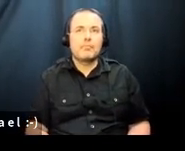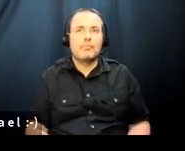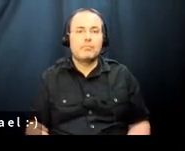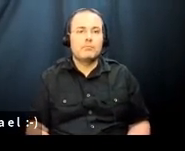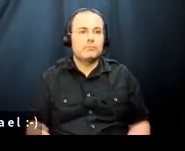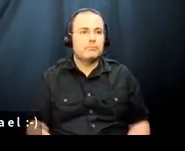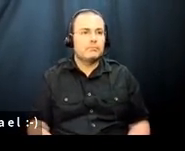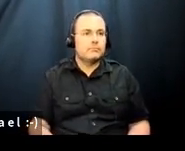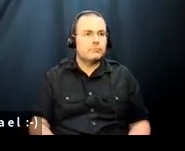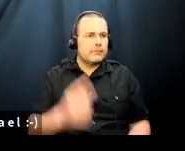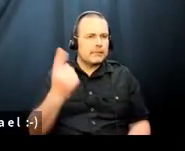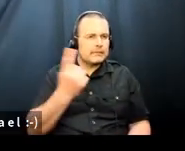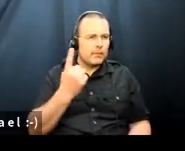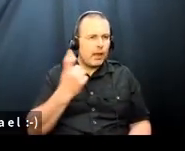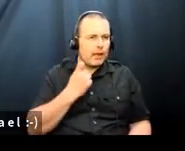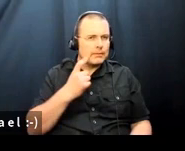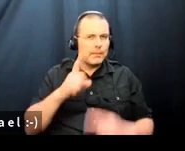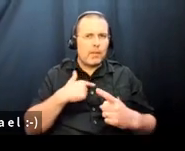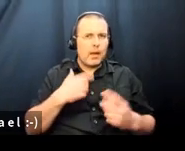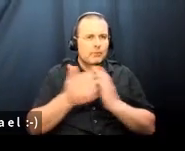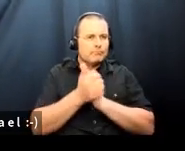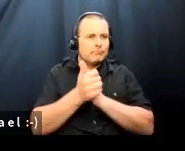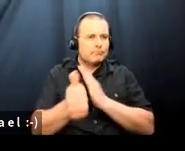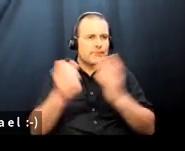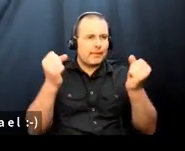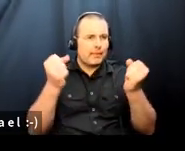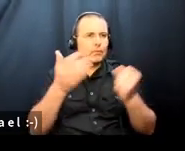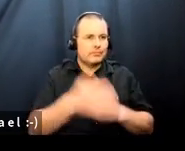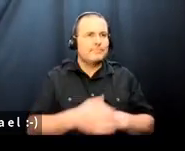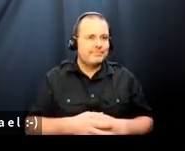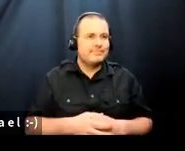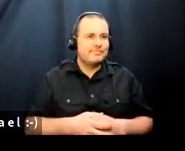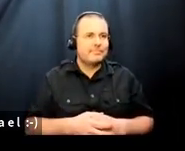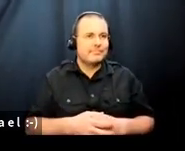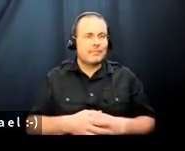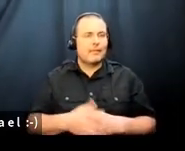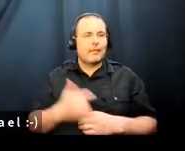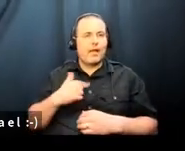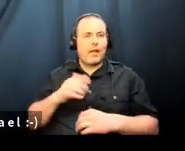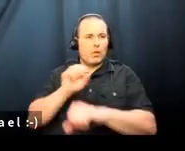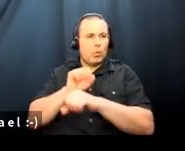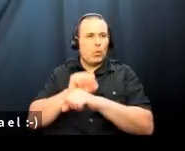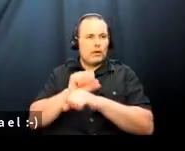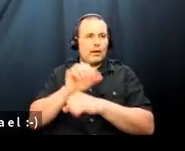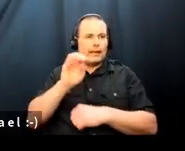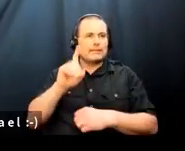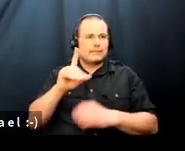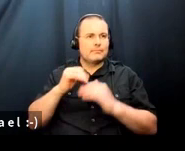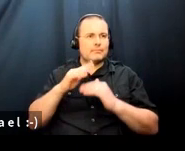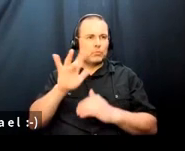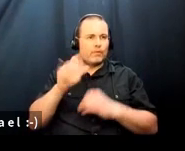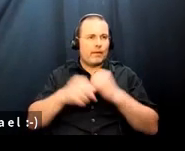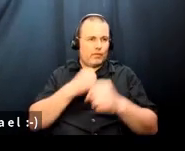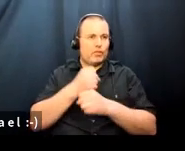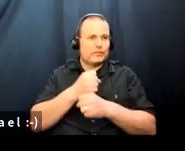Did someone ask about my fluency in sign language? I worked at the American School for the Deaf for over 25 years. I've